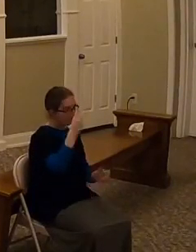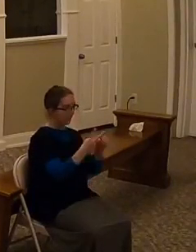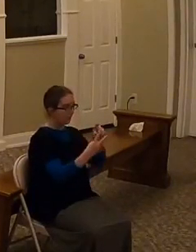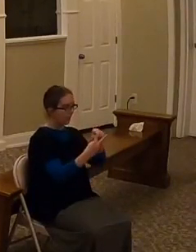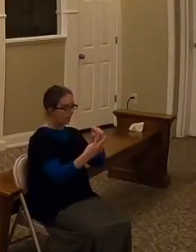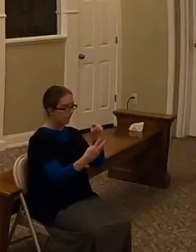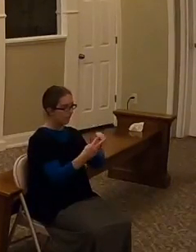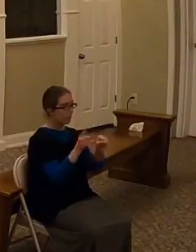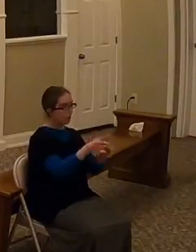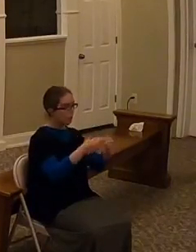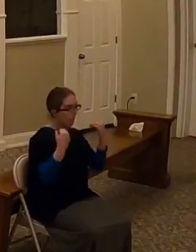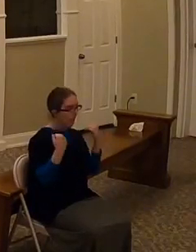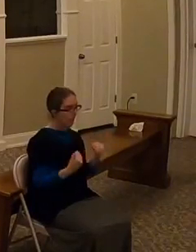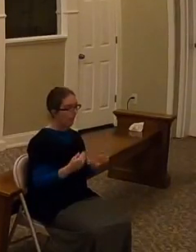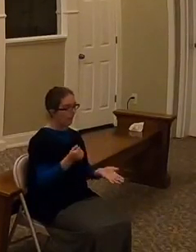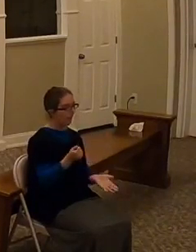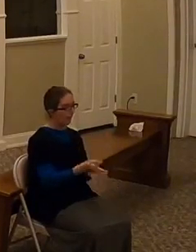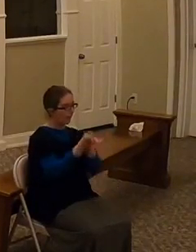You had help.